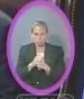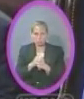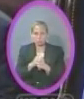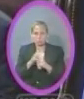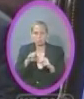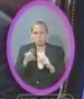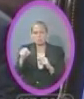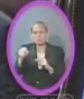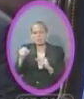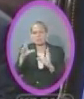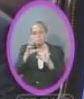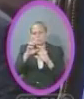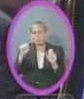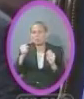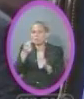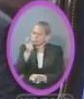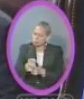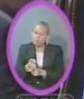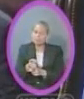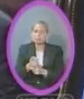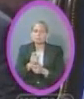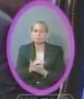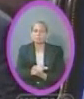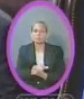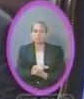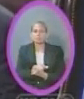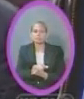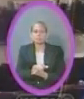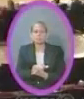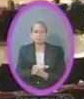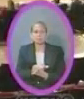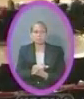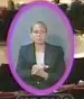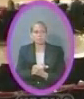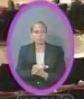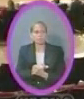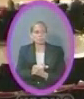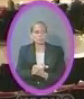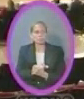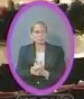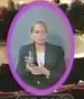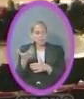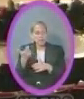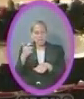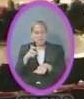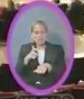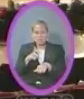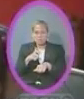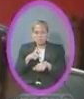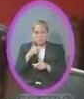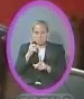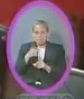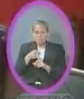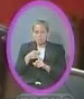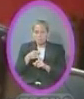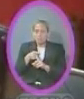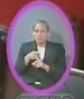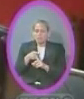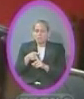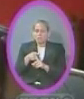yes, the superintendent is absolutely 100% correct. And the last point, Madam Chair, I'll make, and I appreciate the question from Board Member Navarro,